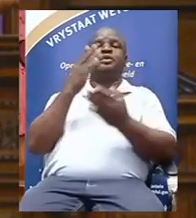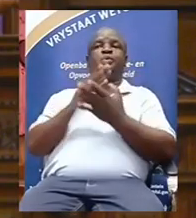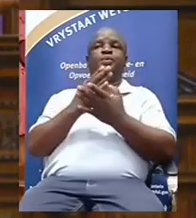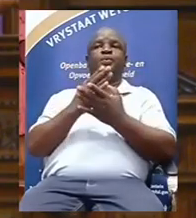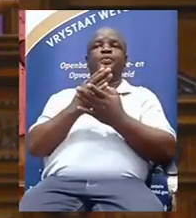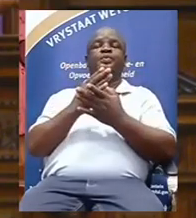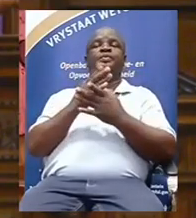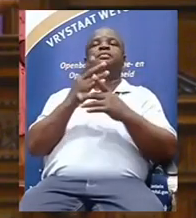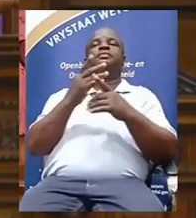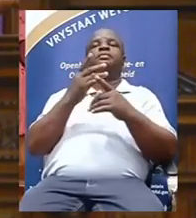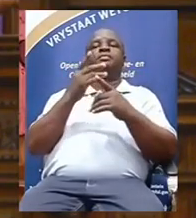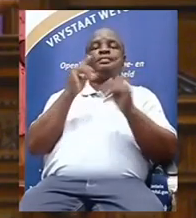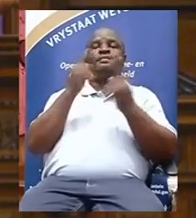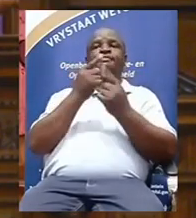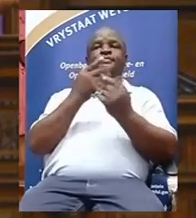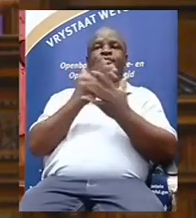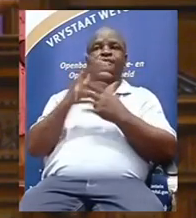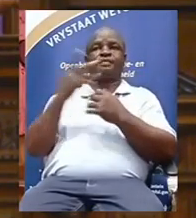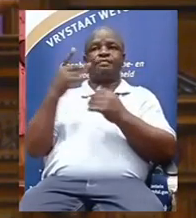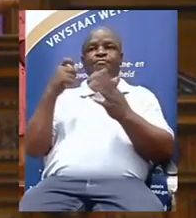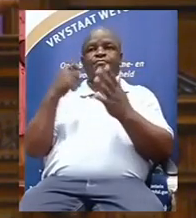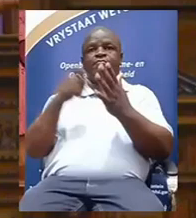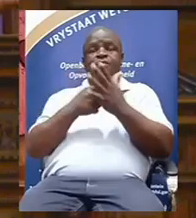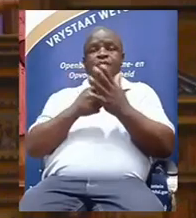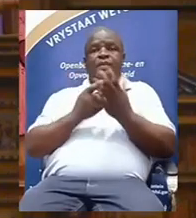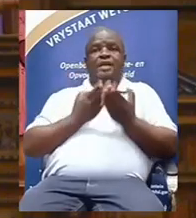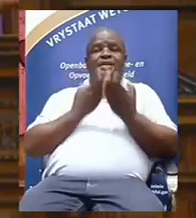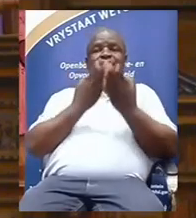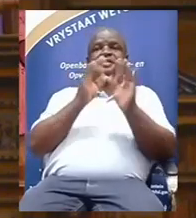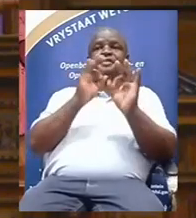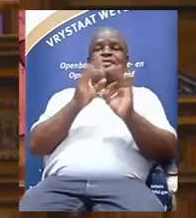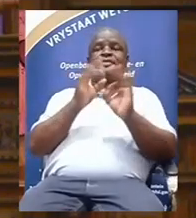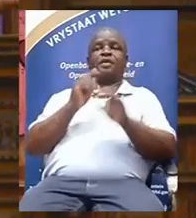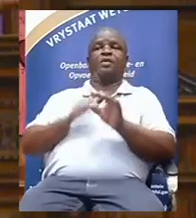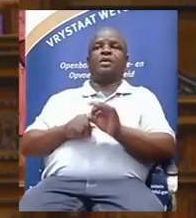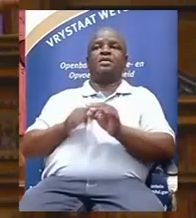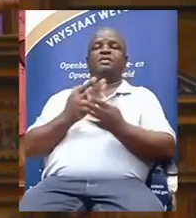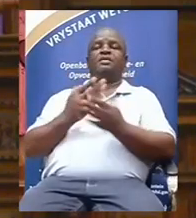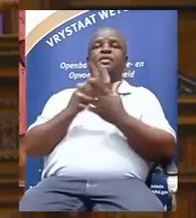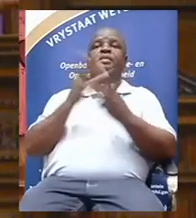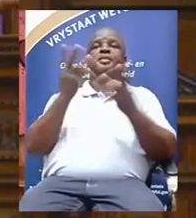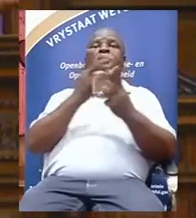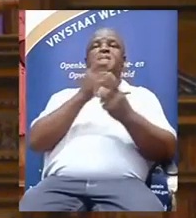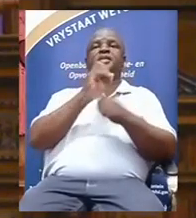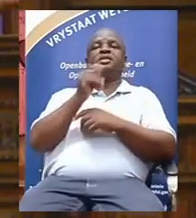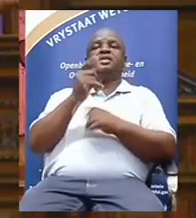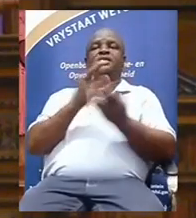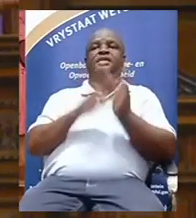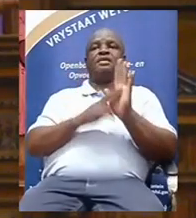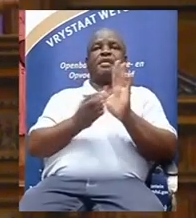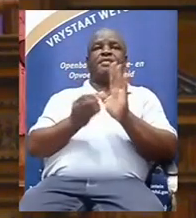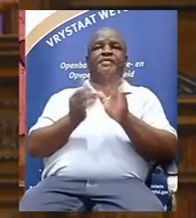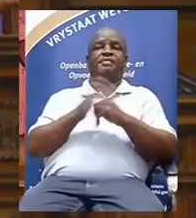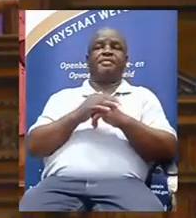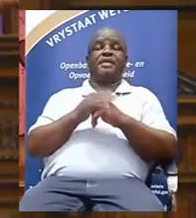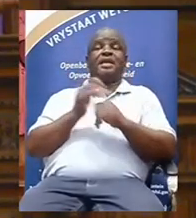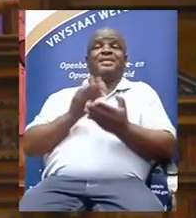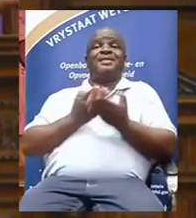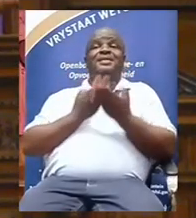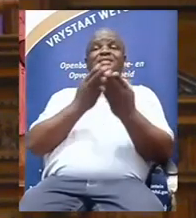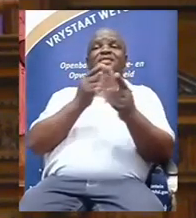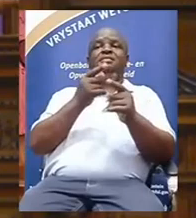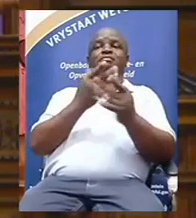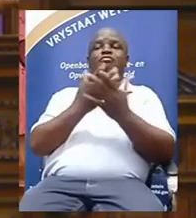buy quality health care services on behalf of the people of the Republic of South Africa. These services will